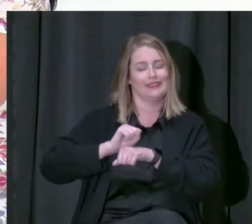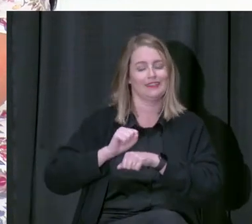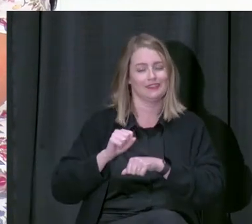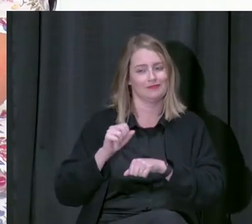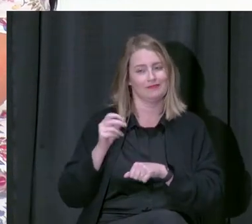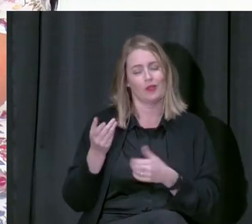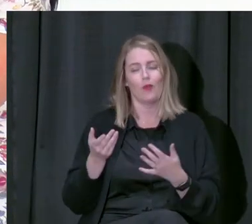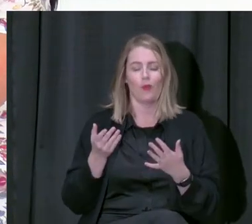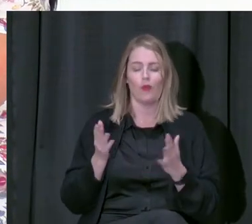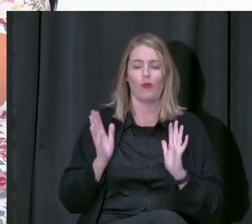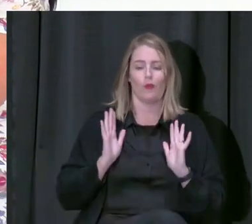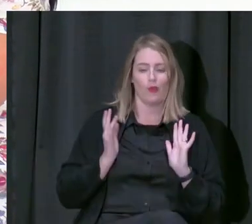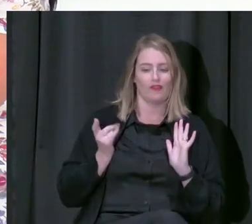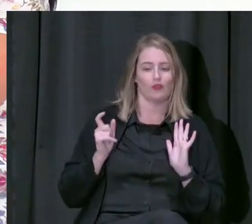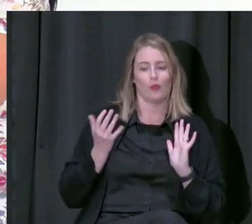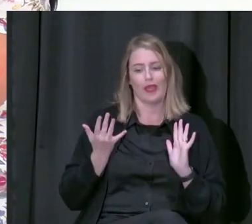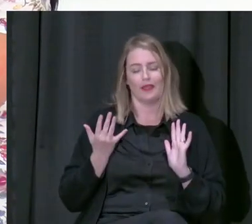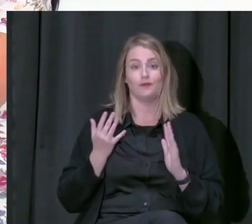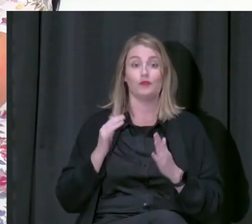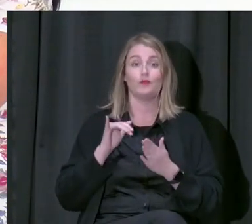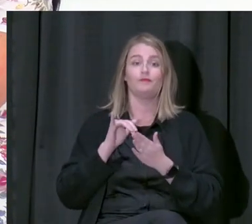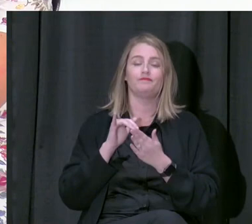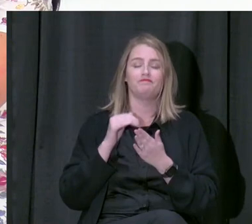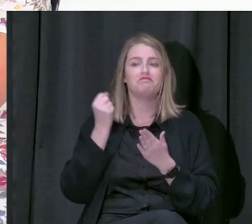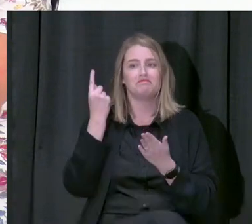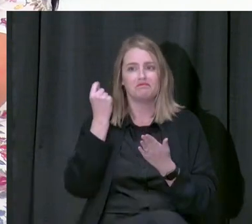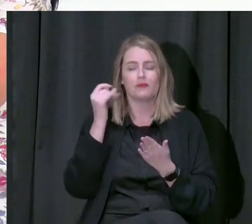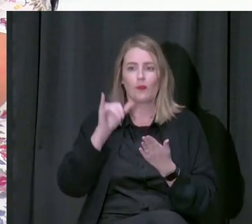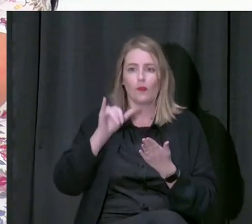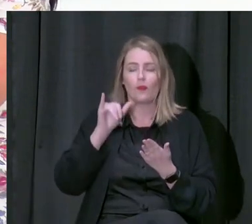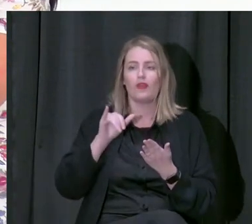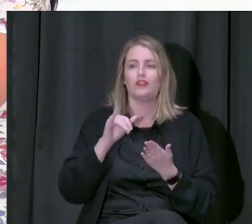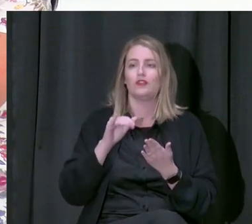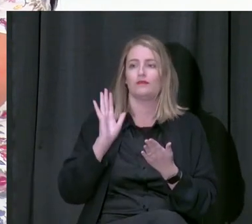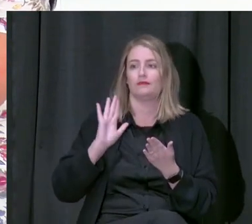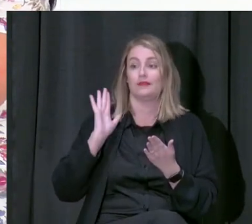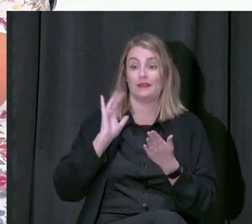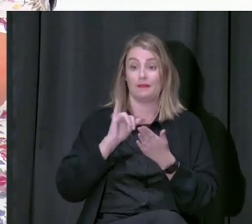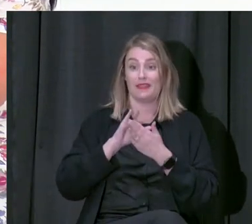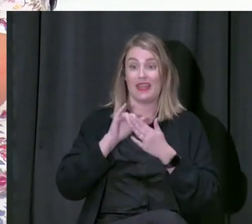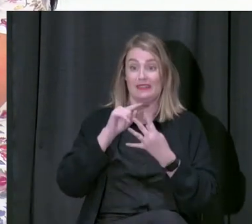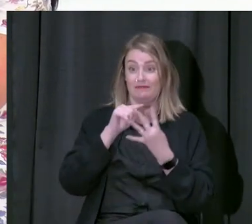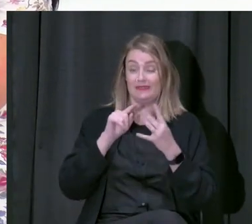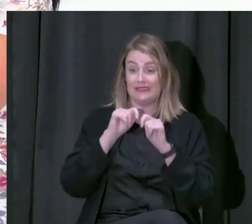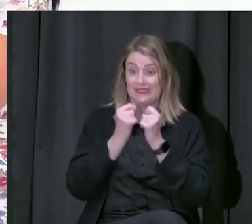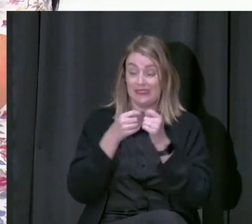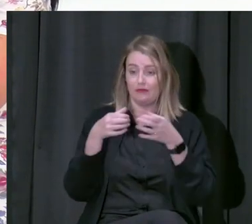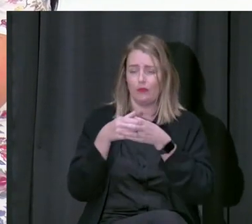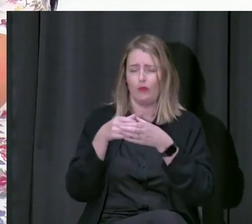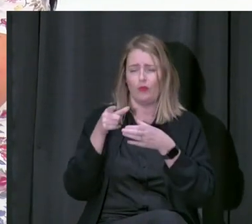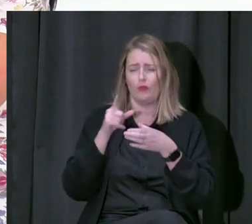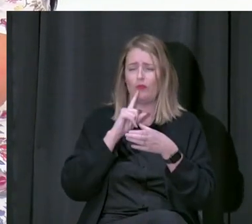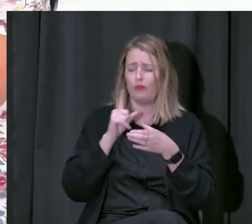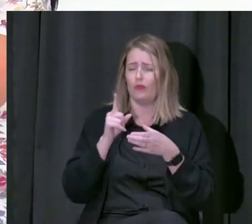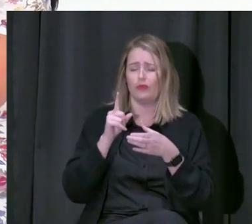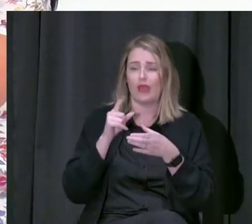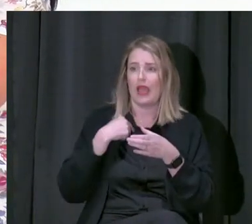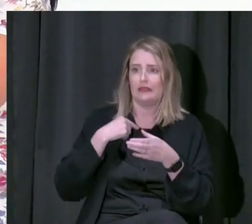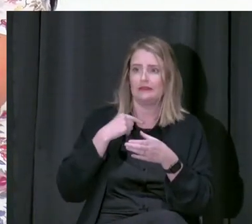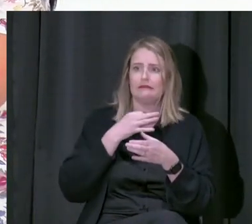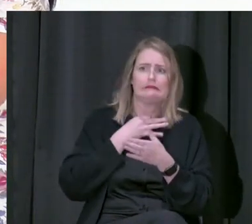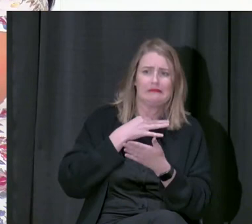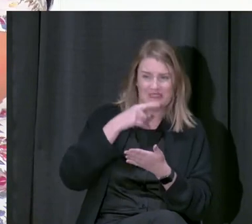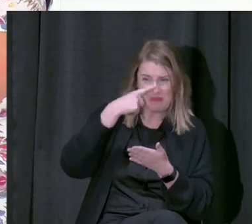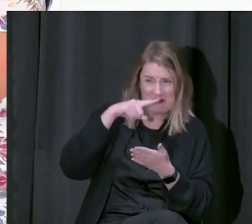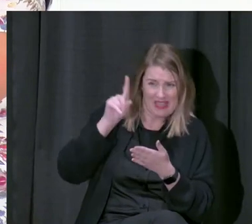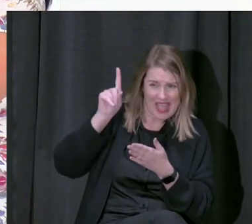the team members that I had at that time, they were instrumental. They helped, you know, I would ask them